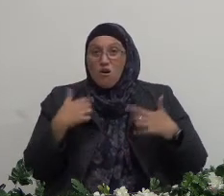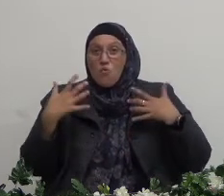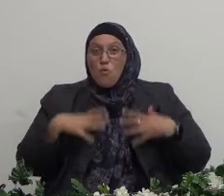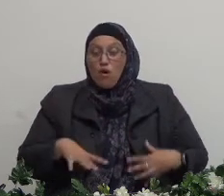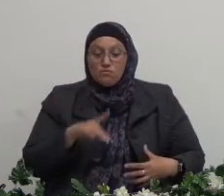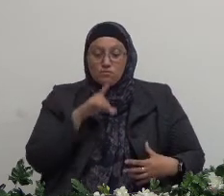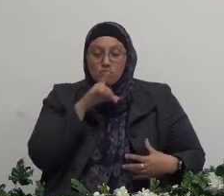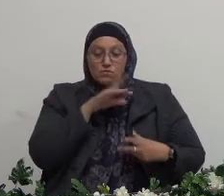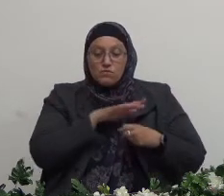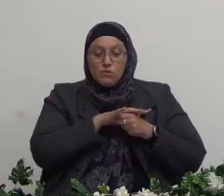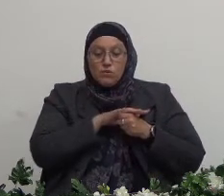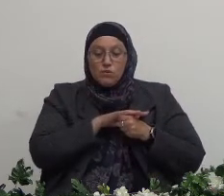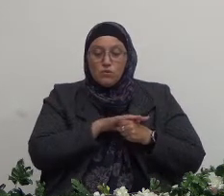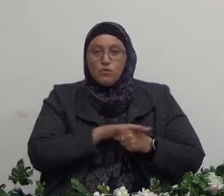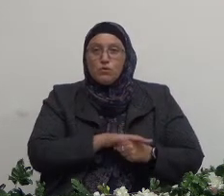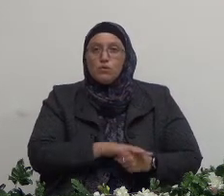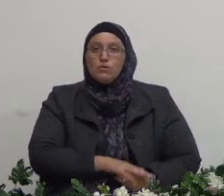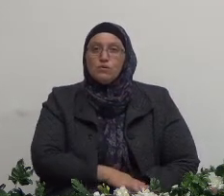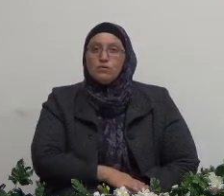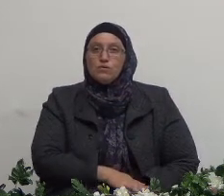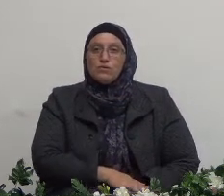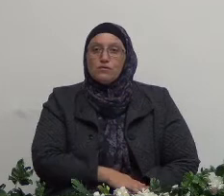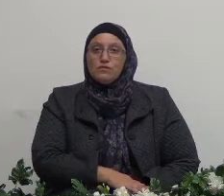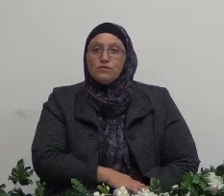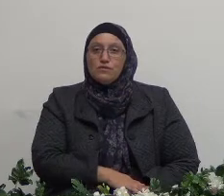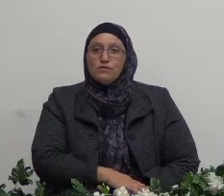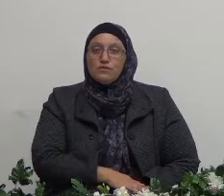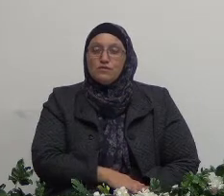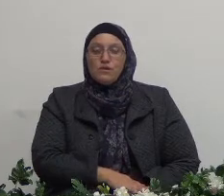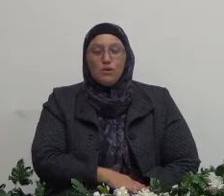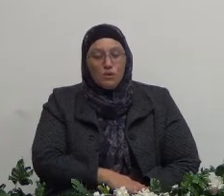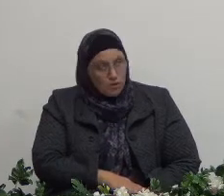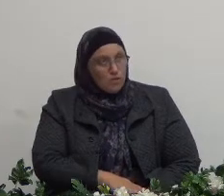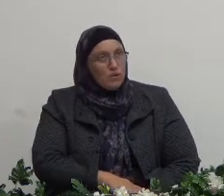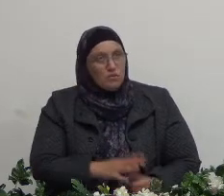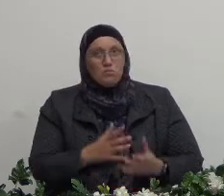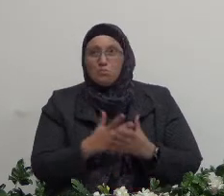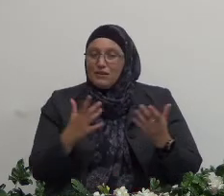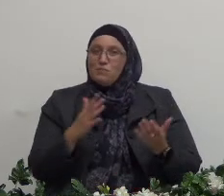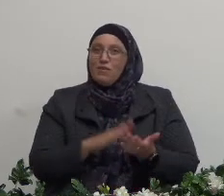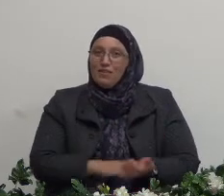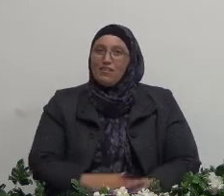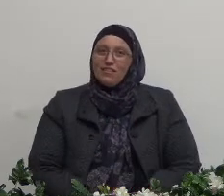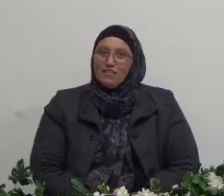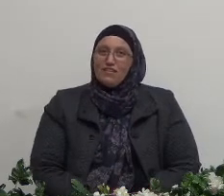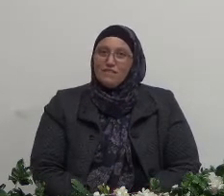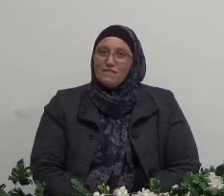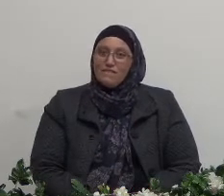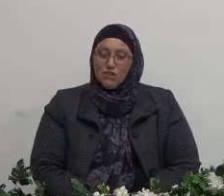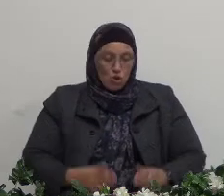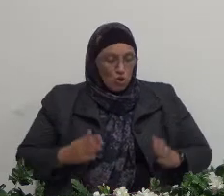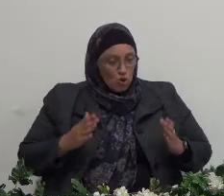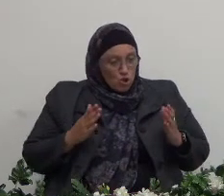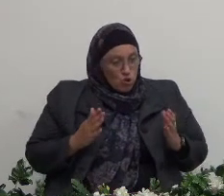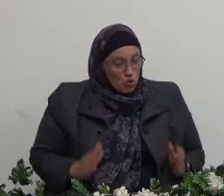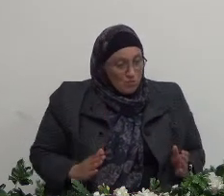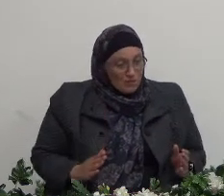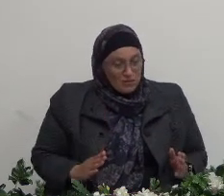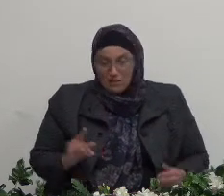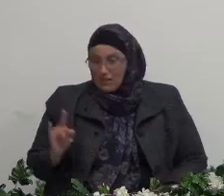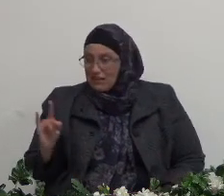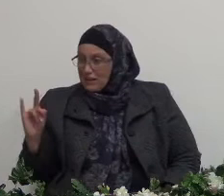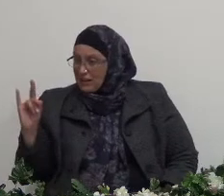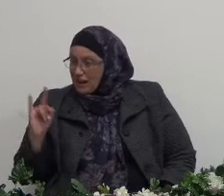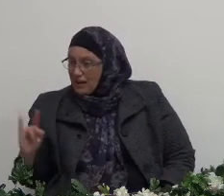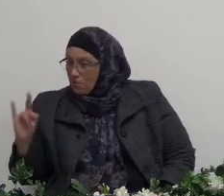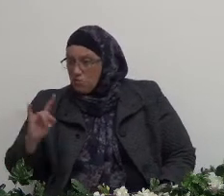Because pretty much this is what makes the difference between humans and animals. You want to know